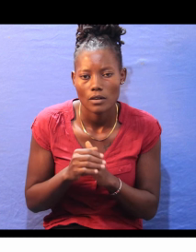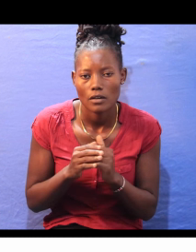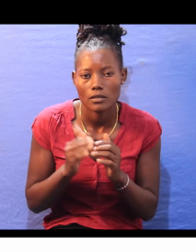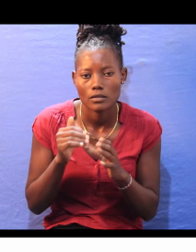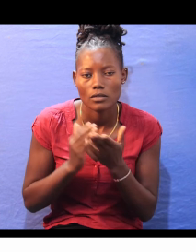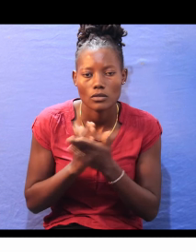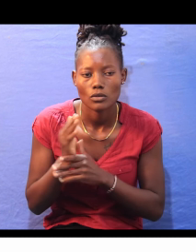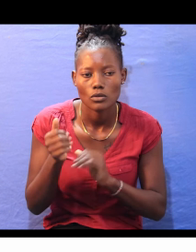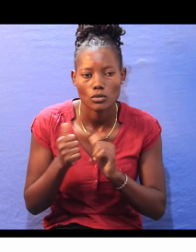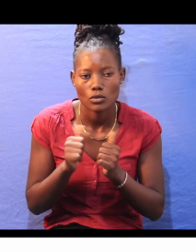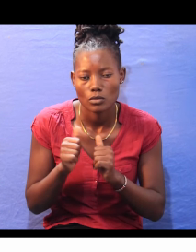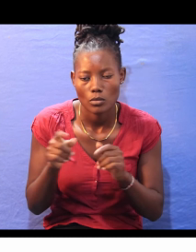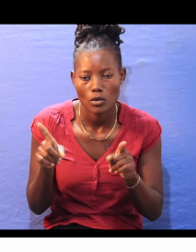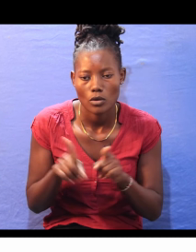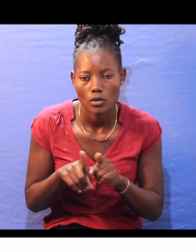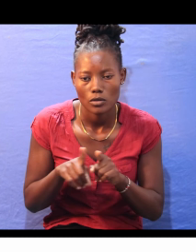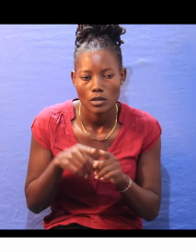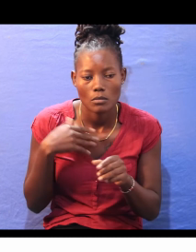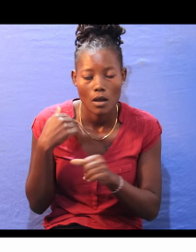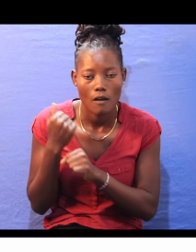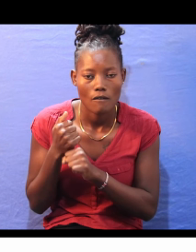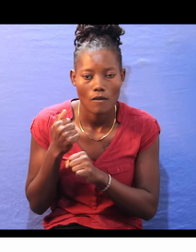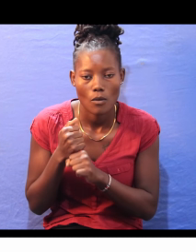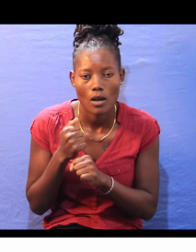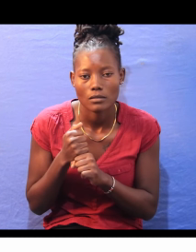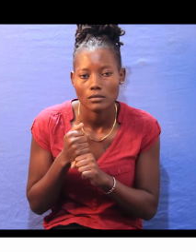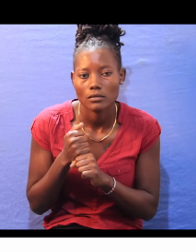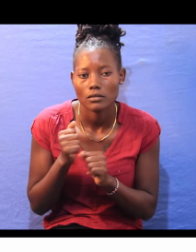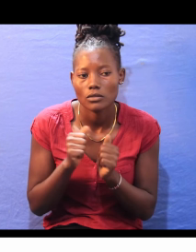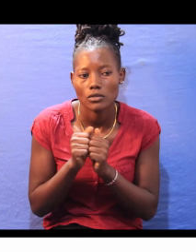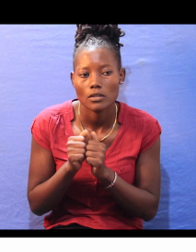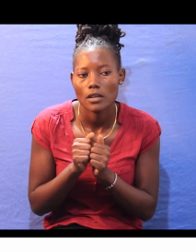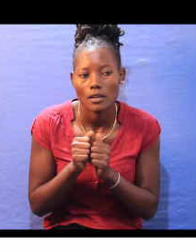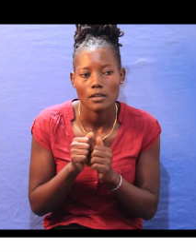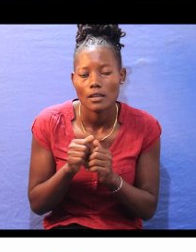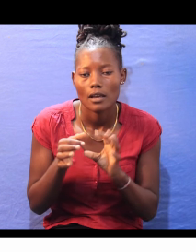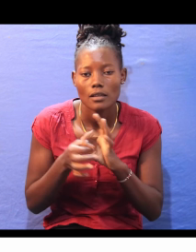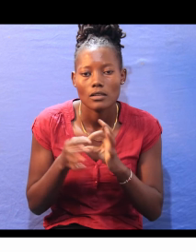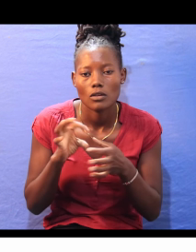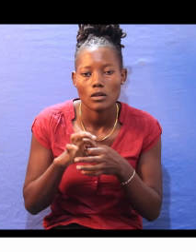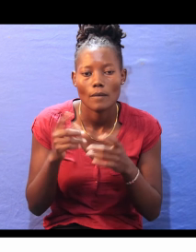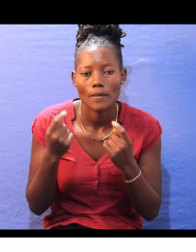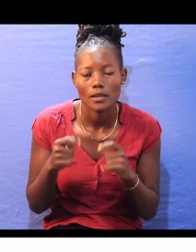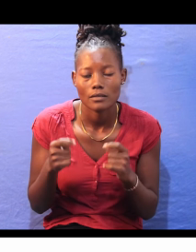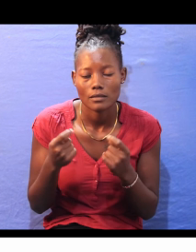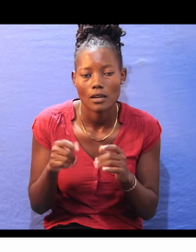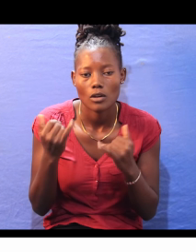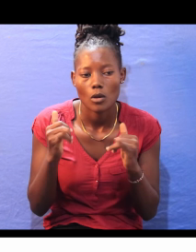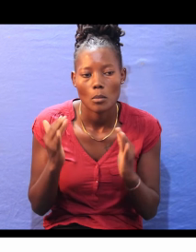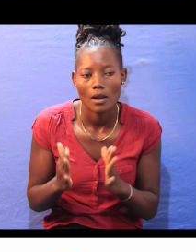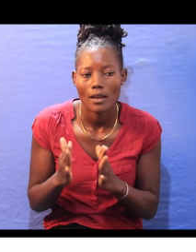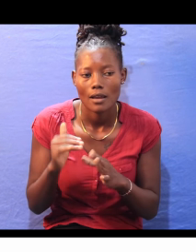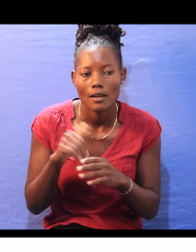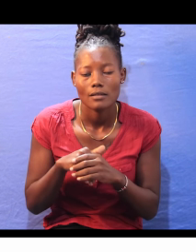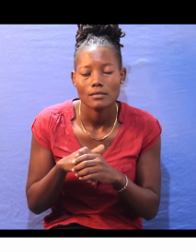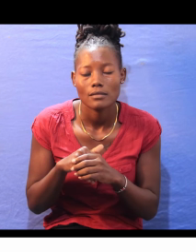collegiate sports and university sports, and I have worked with Olympic trials caliber athletes in